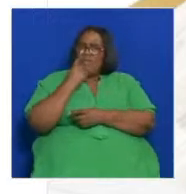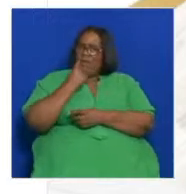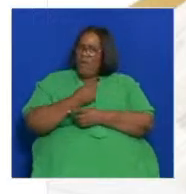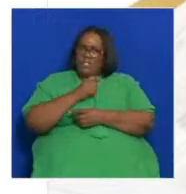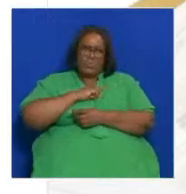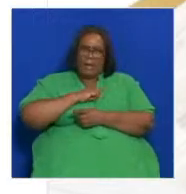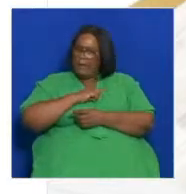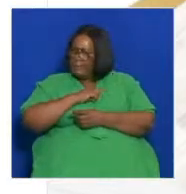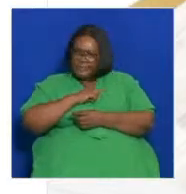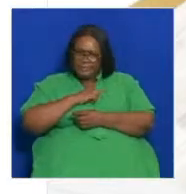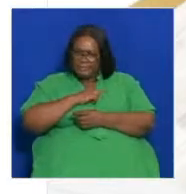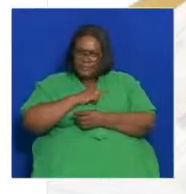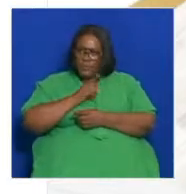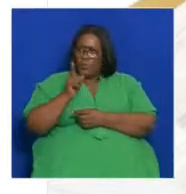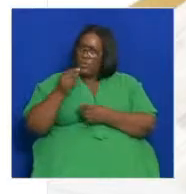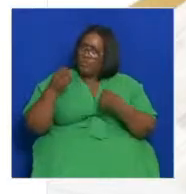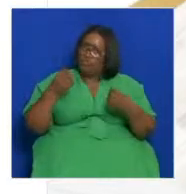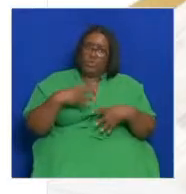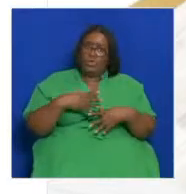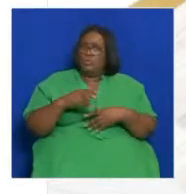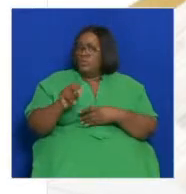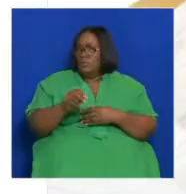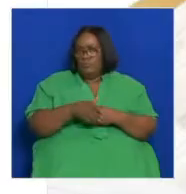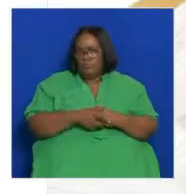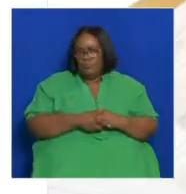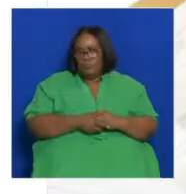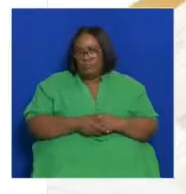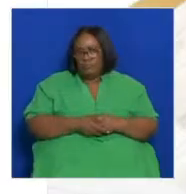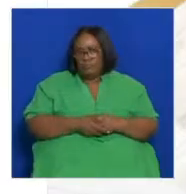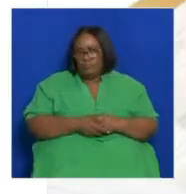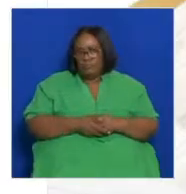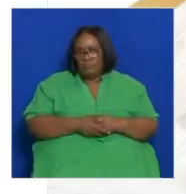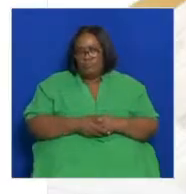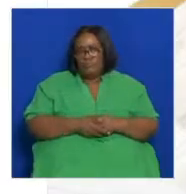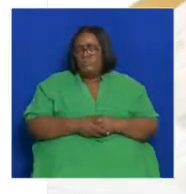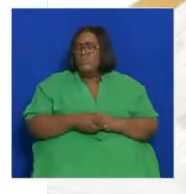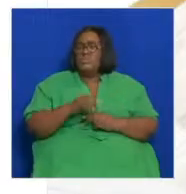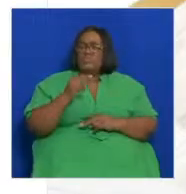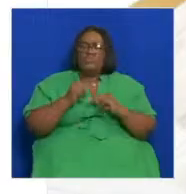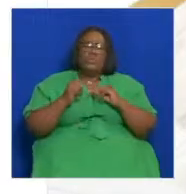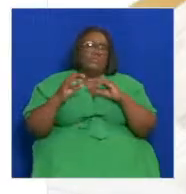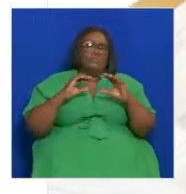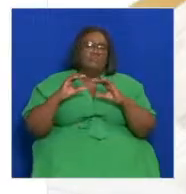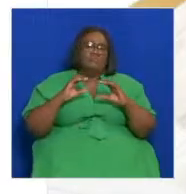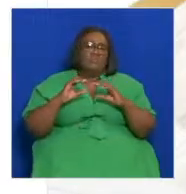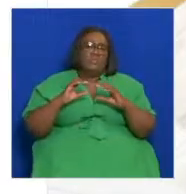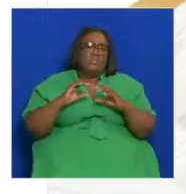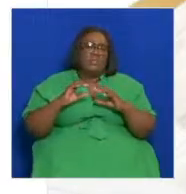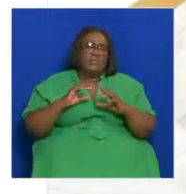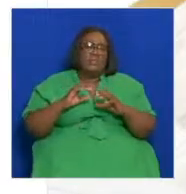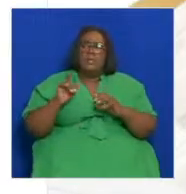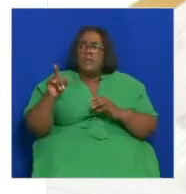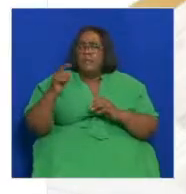seem surprised. It was a very short conversation, and he said that